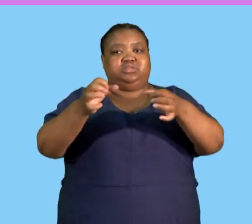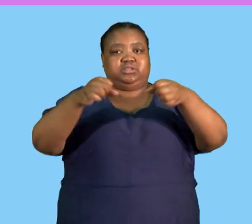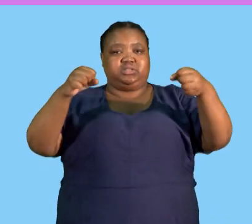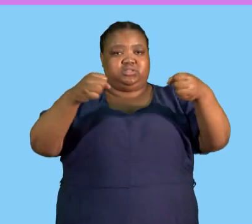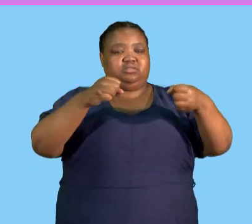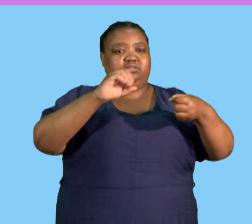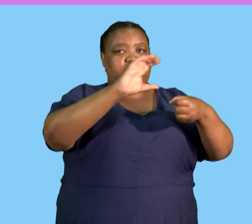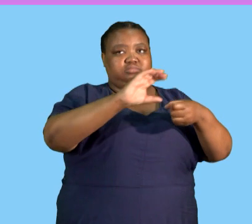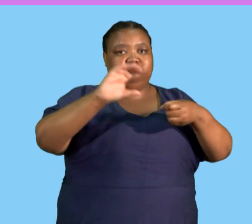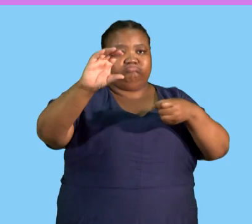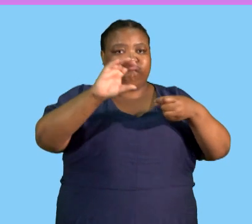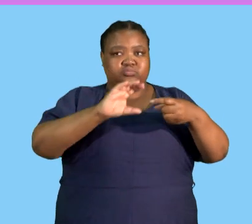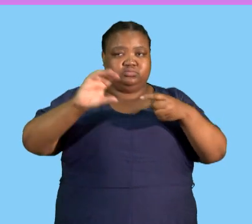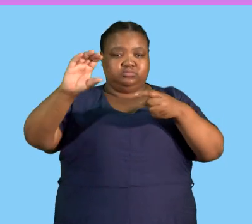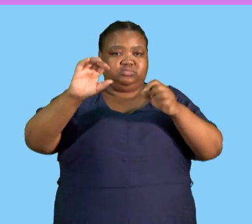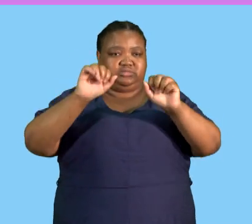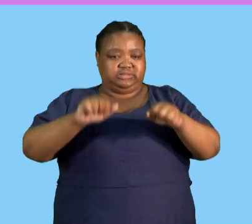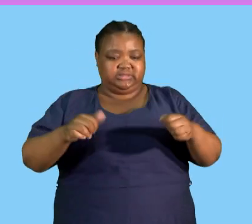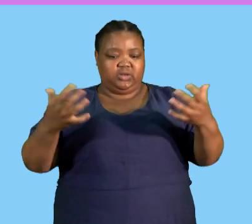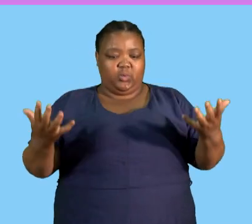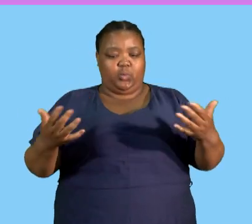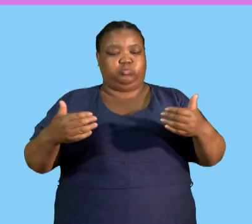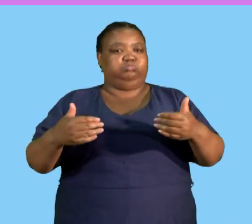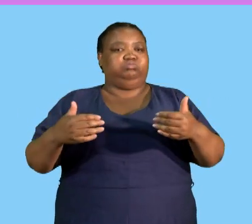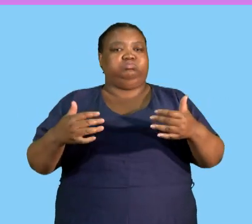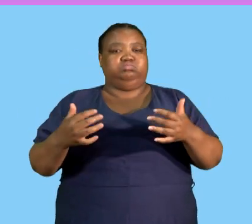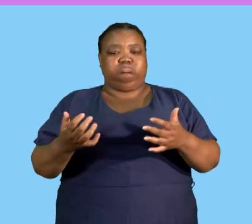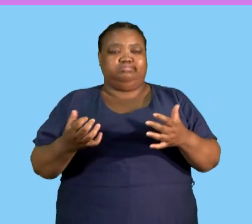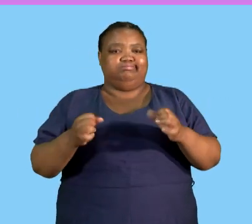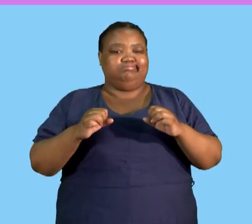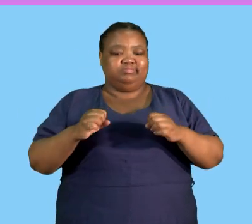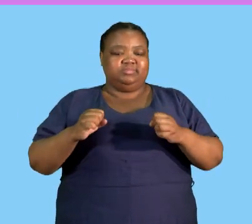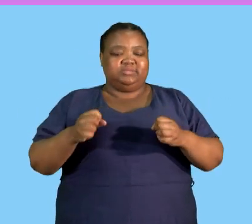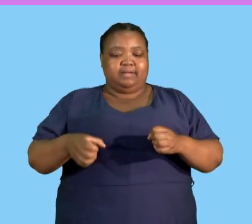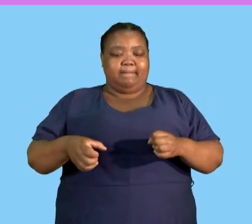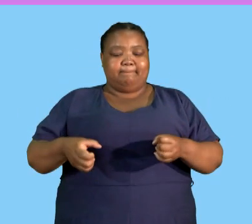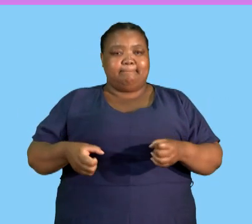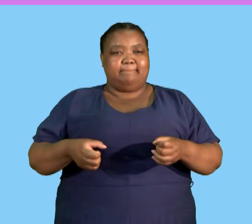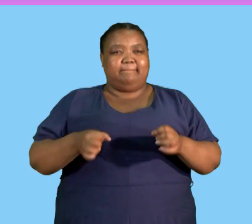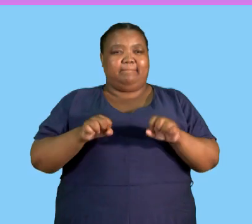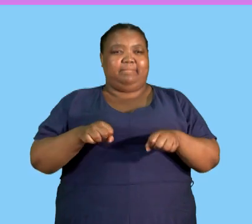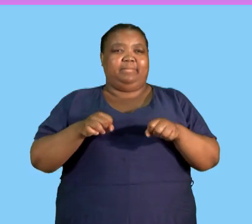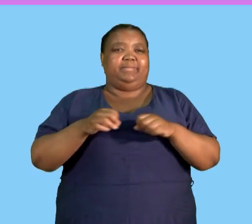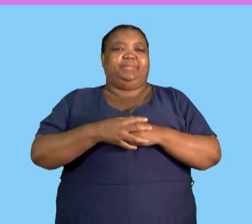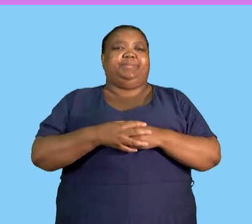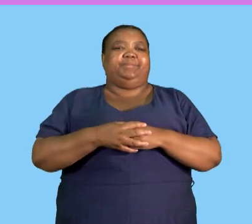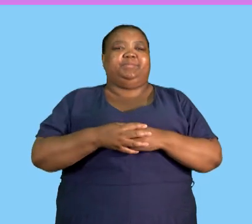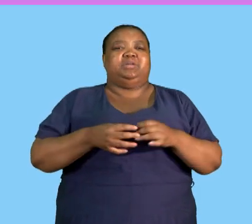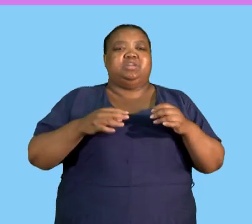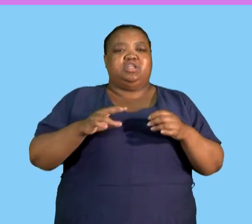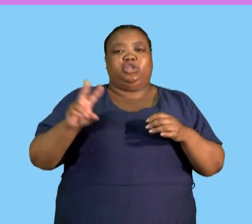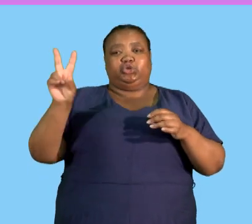cupboard, suitcase, etc. Okay, then a 2D model is a diagram having length and width